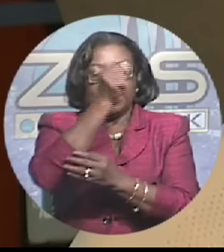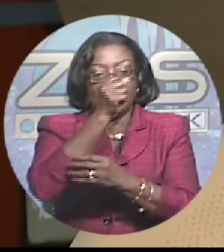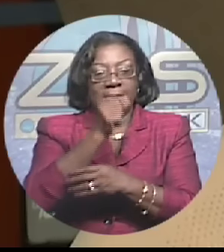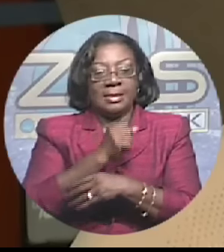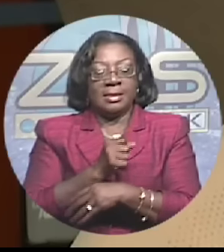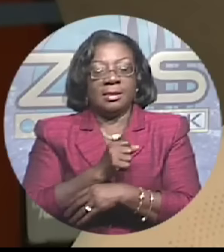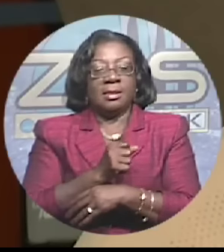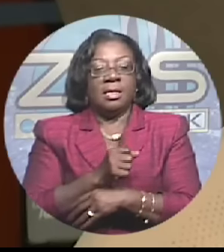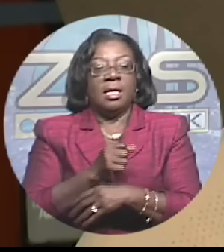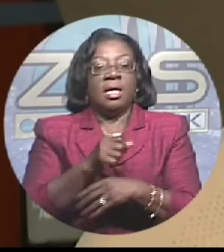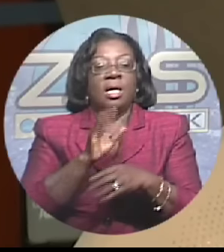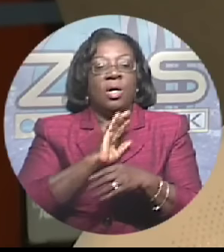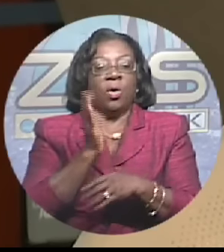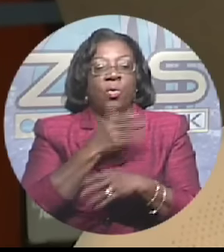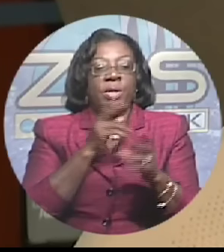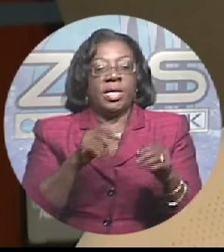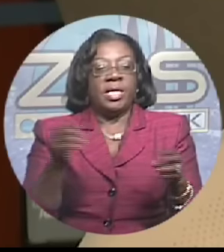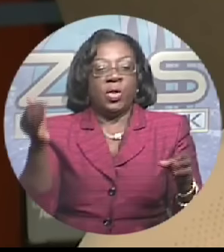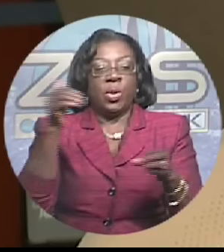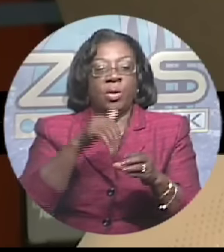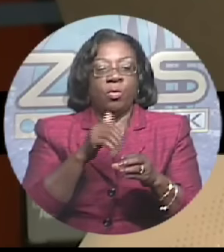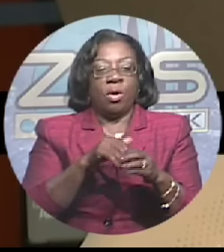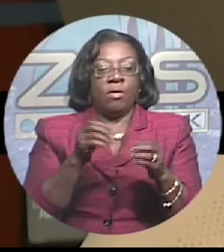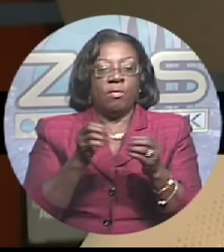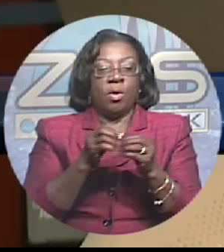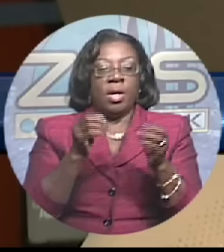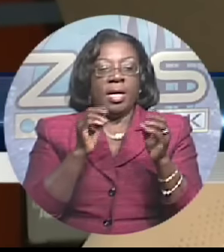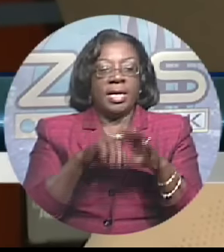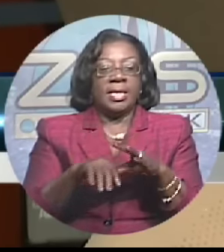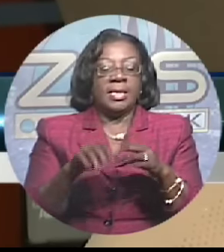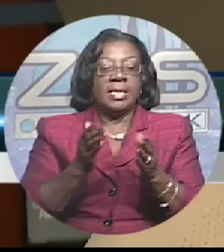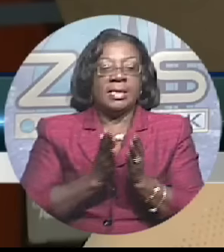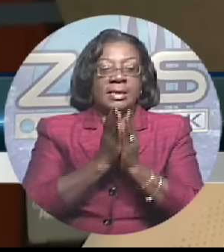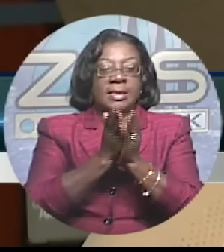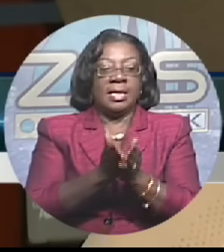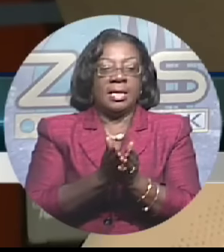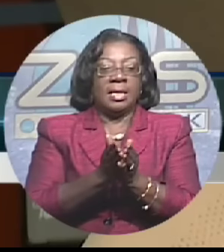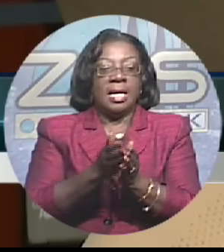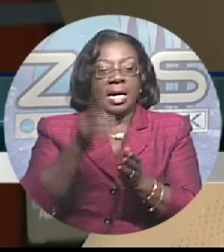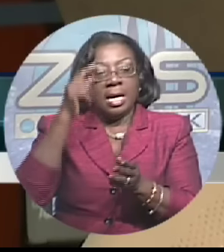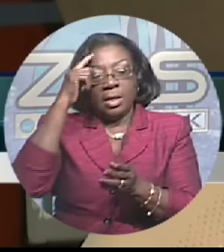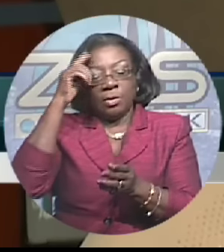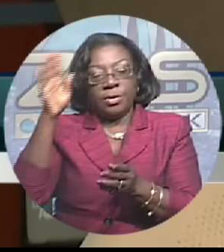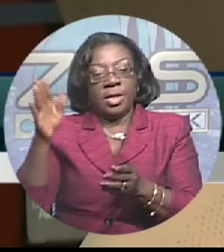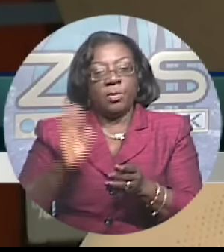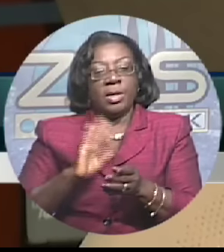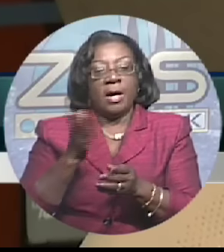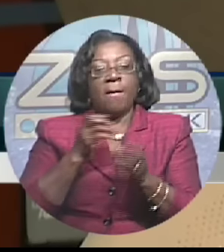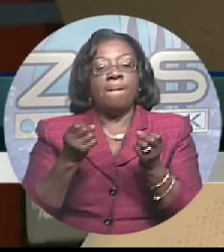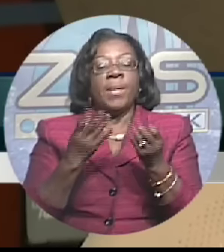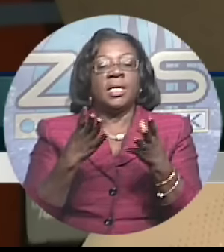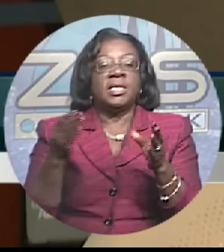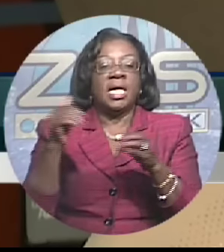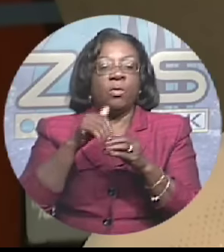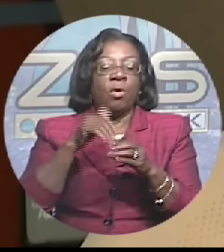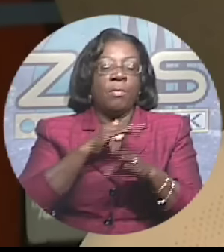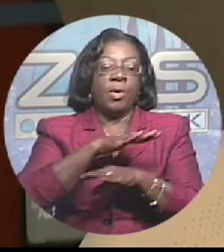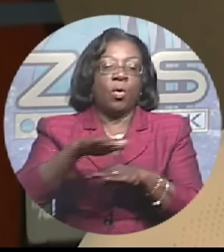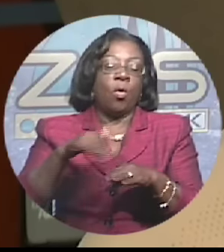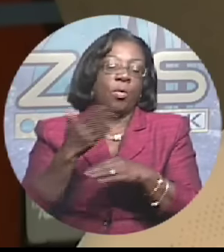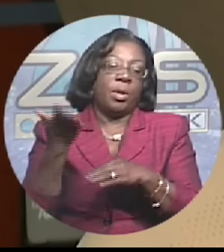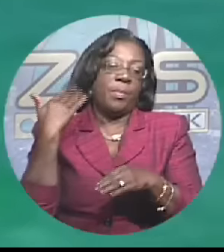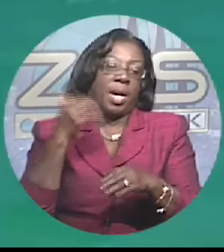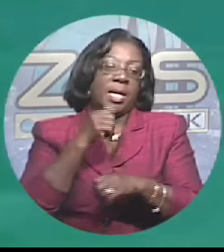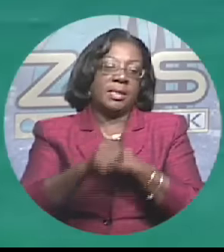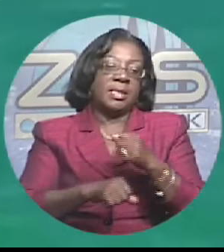You need to involve the boat owners and the sailors. I don't think we had much involvement over the past years, but now to involve the